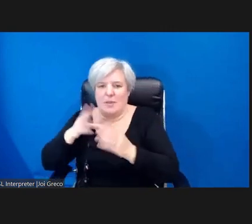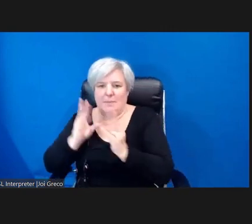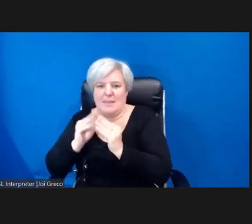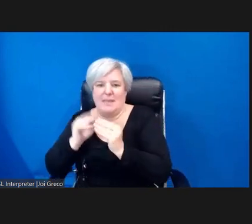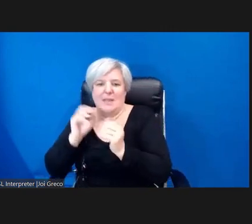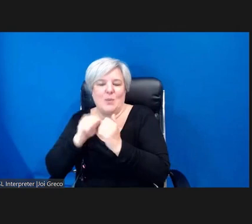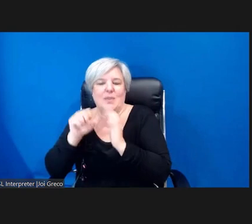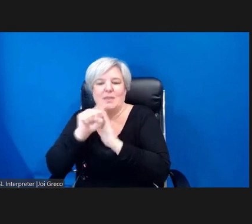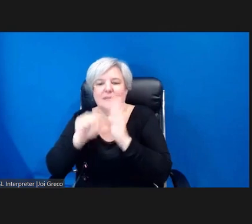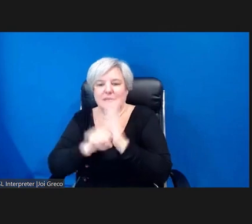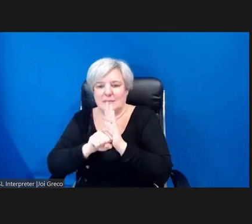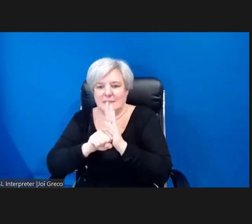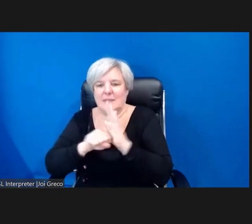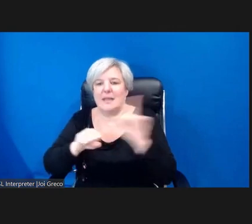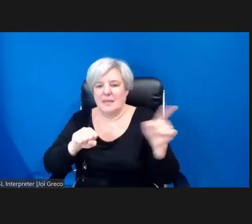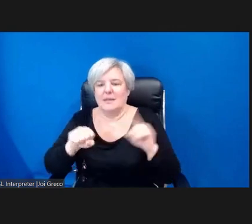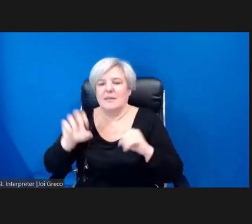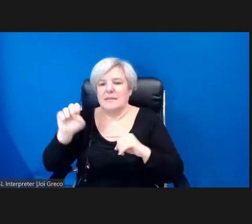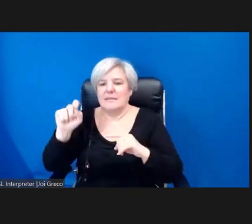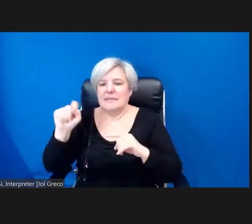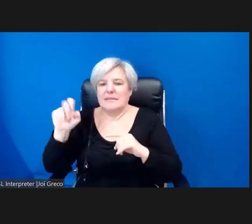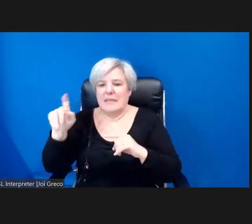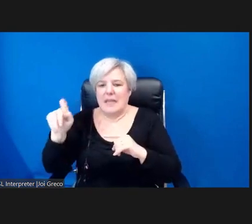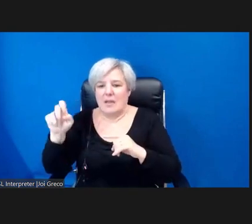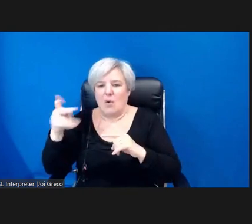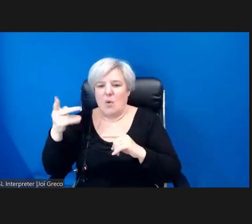facility stakeholders.